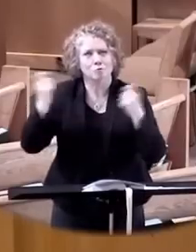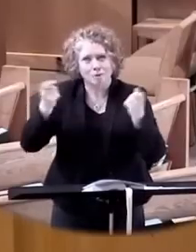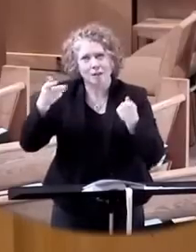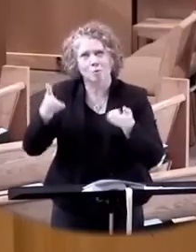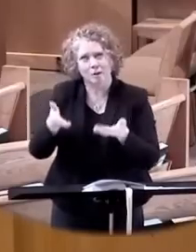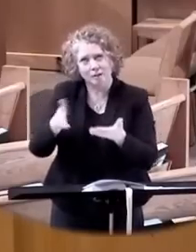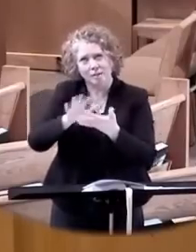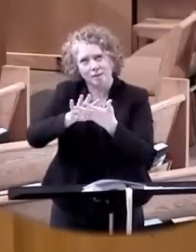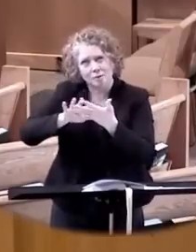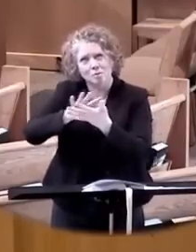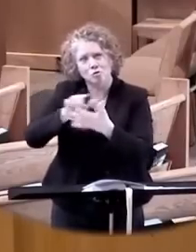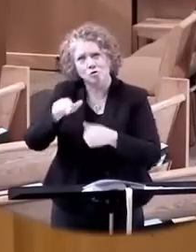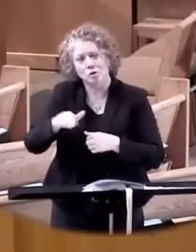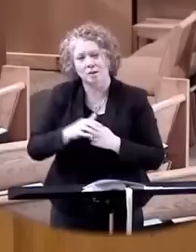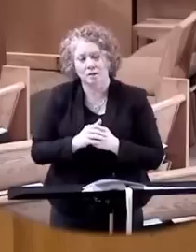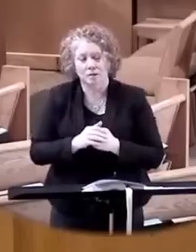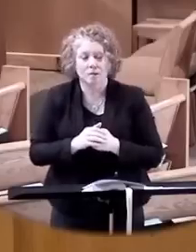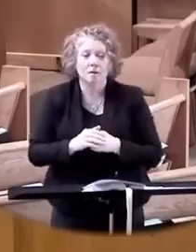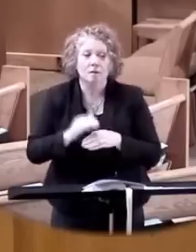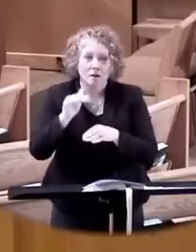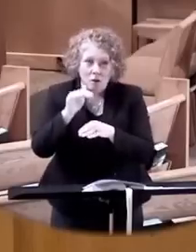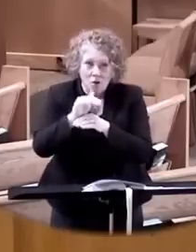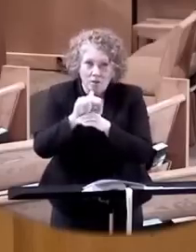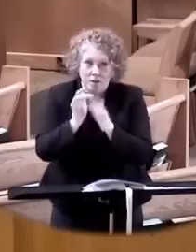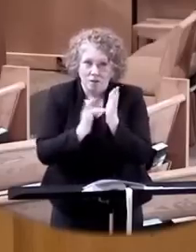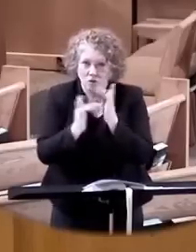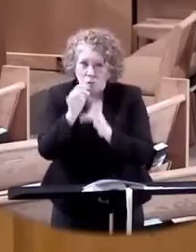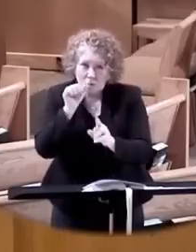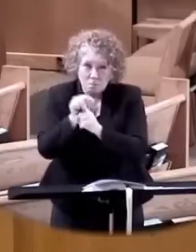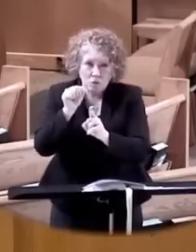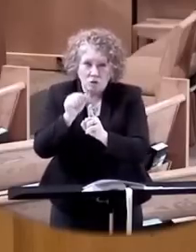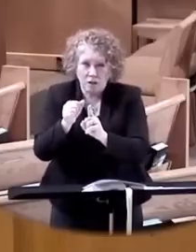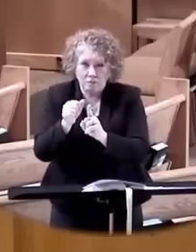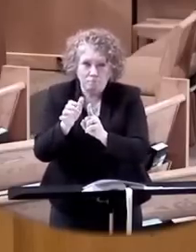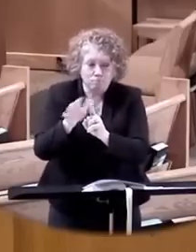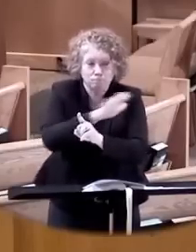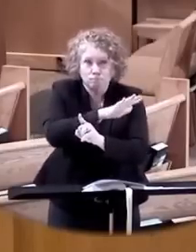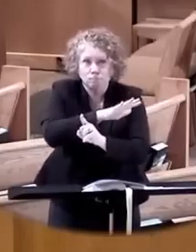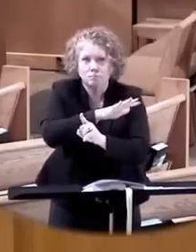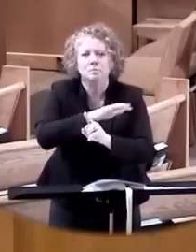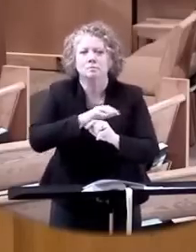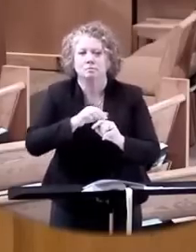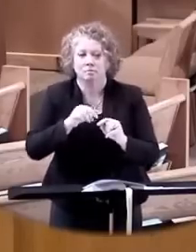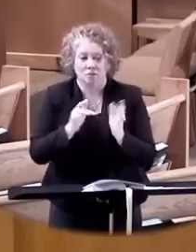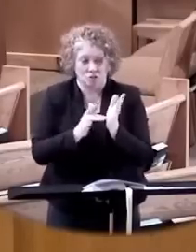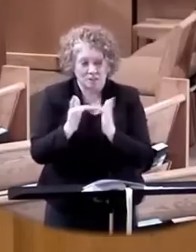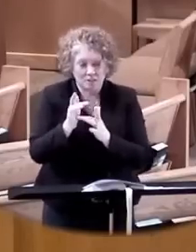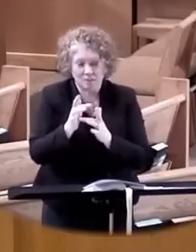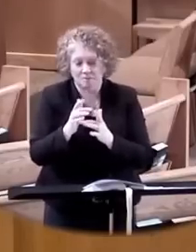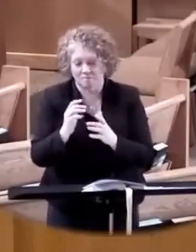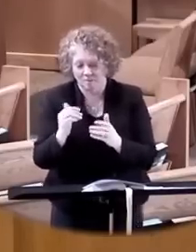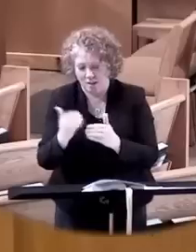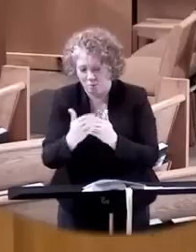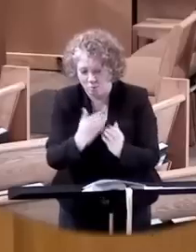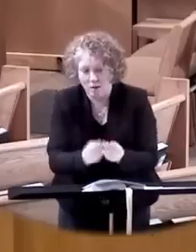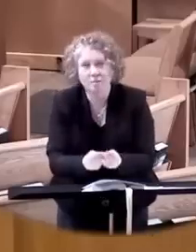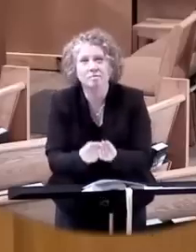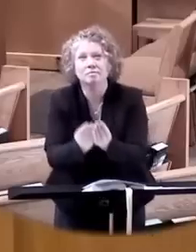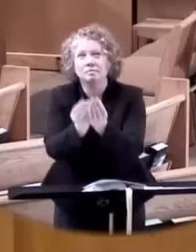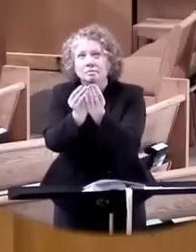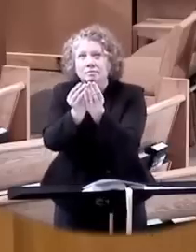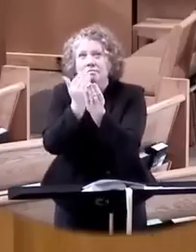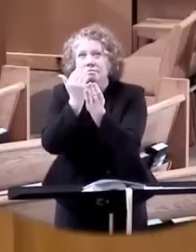mysteries. For on the night he was betrayed, he himself took bread, and giving you thanks, he said the